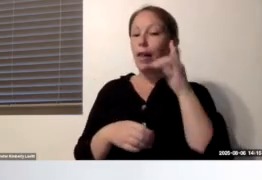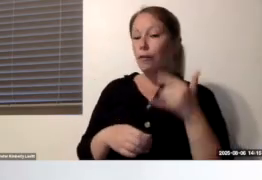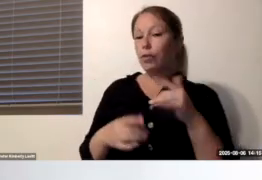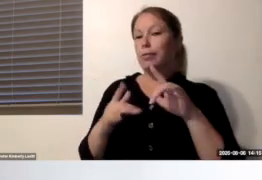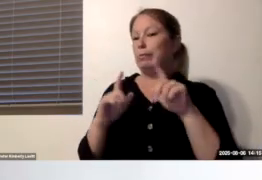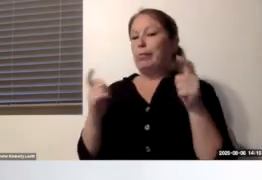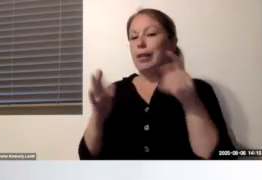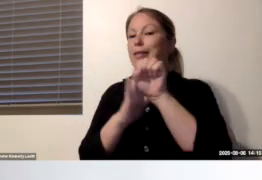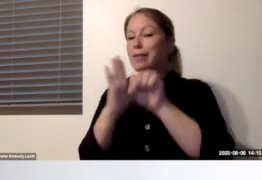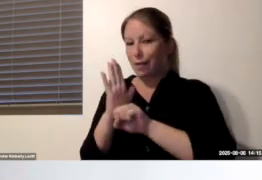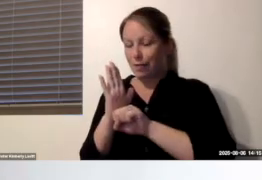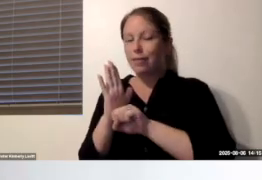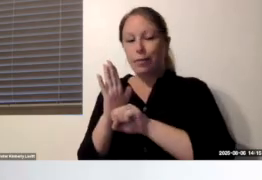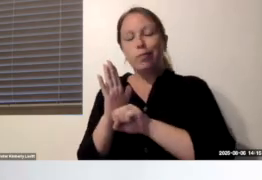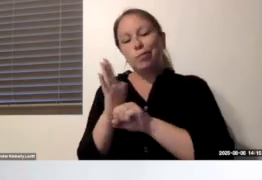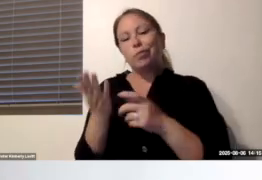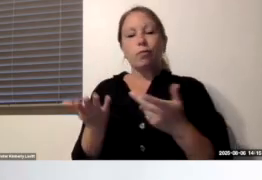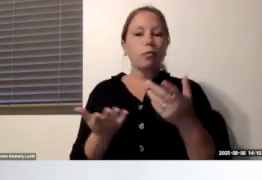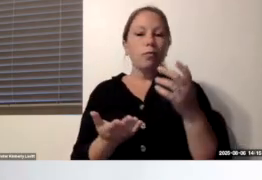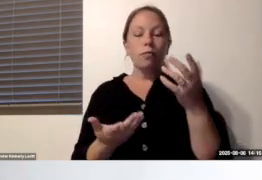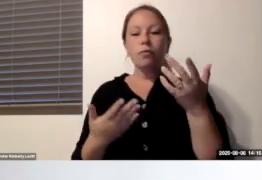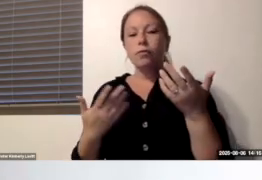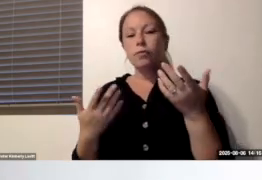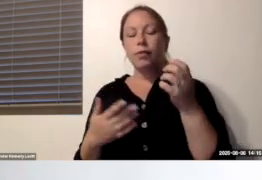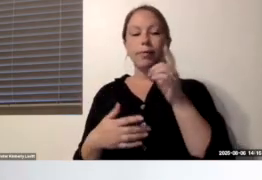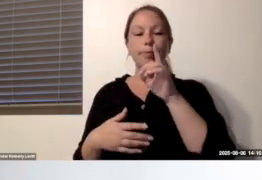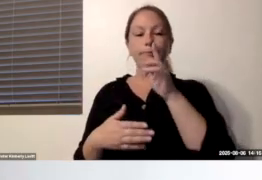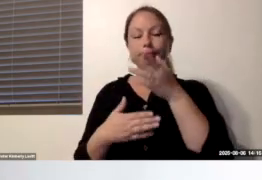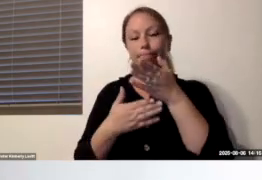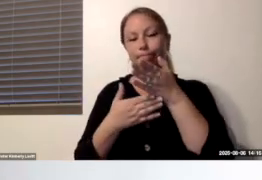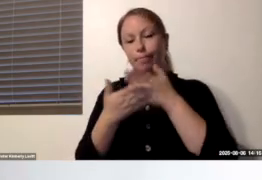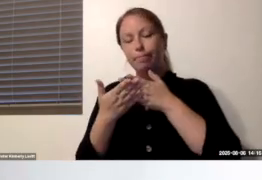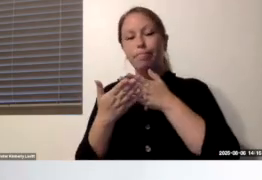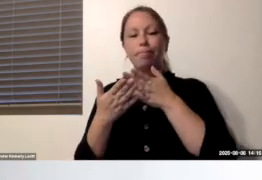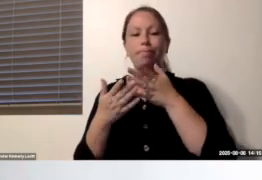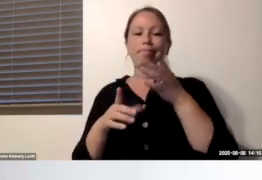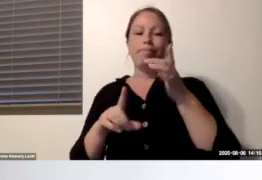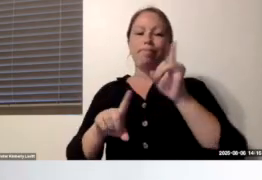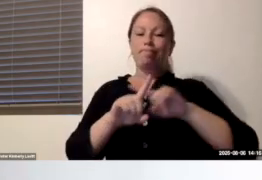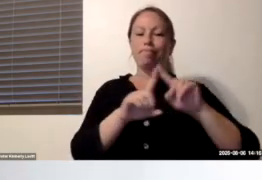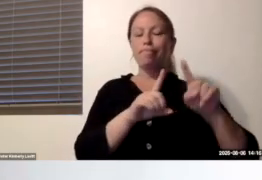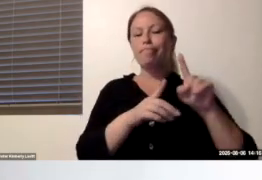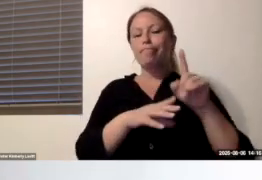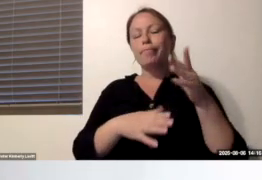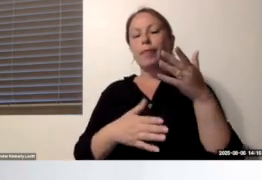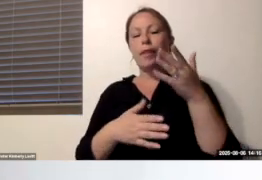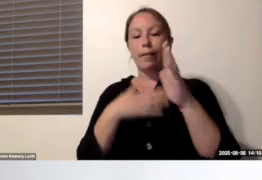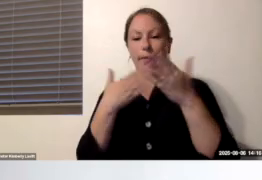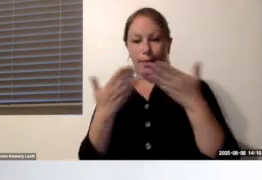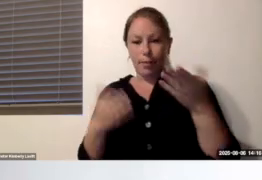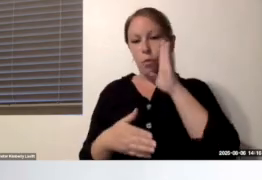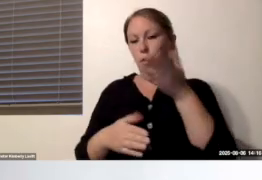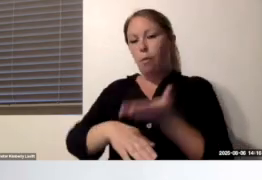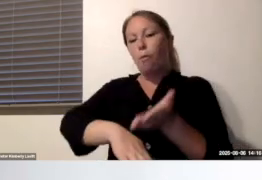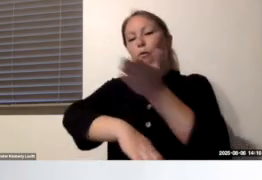state, and there's some various tailoring that might improve certain